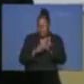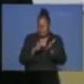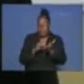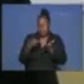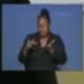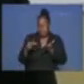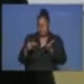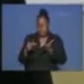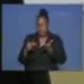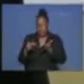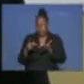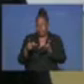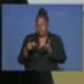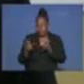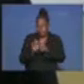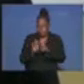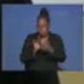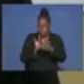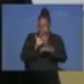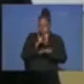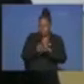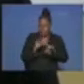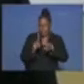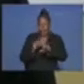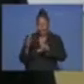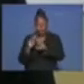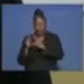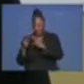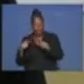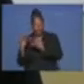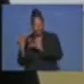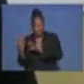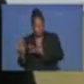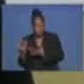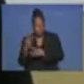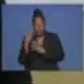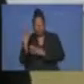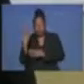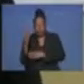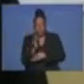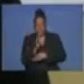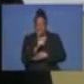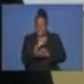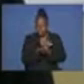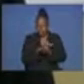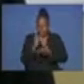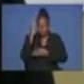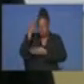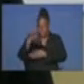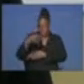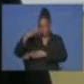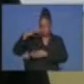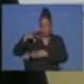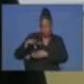cycle closes earlier. Other unions that would have signed had to wait 4 to 6 weeks to realize the benefits of